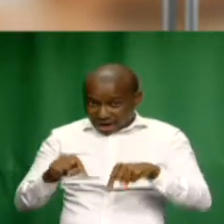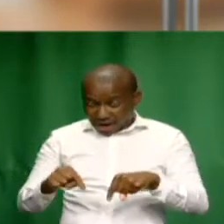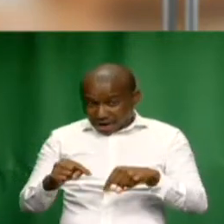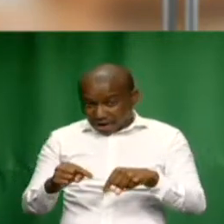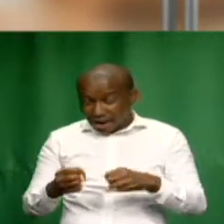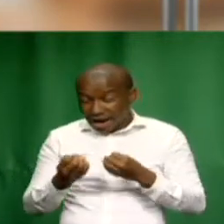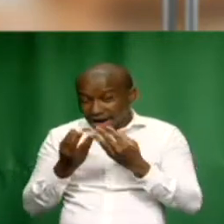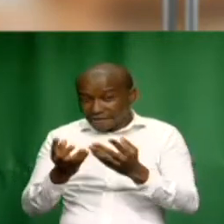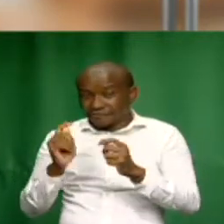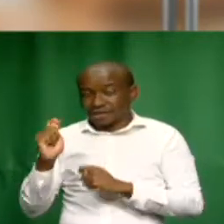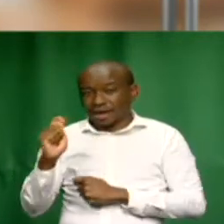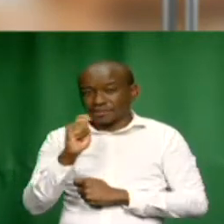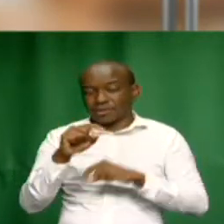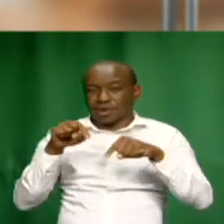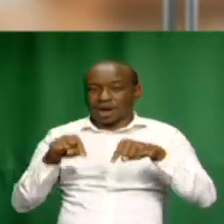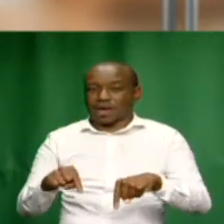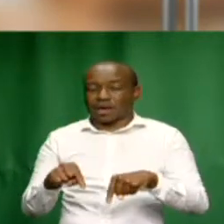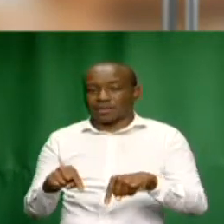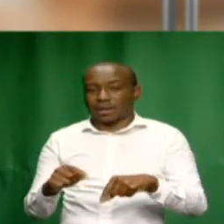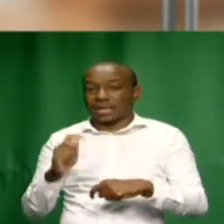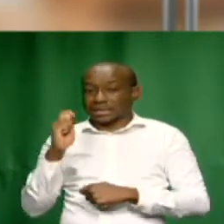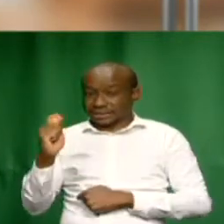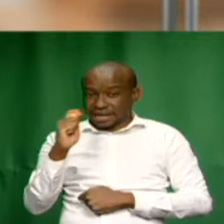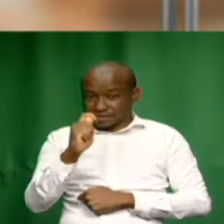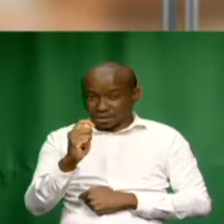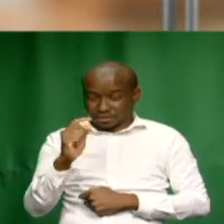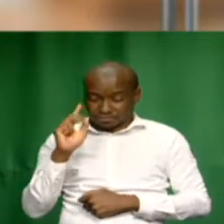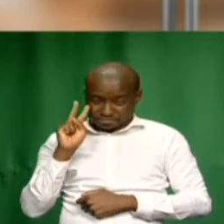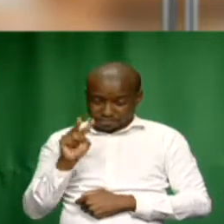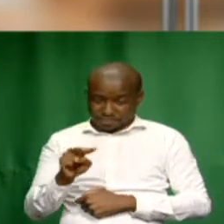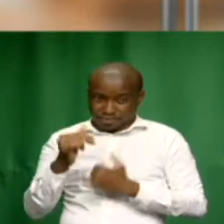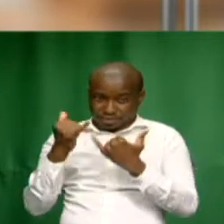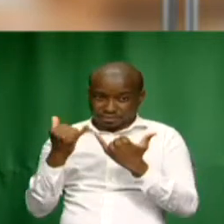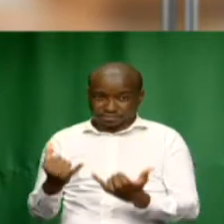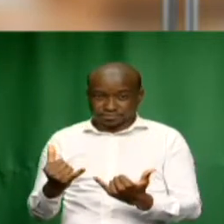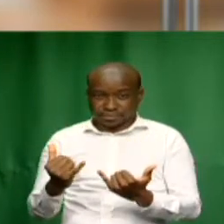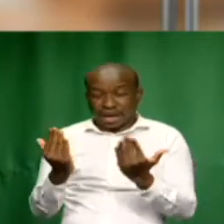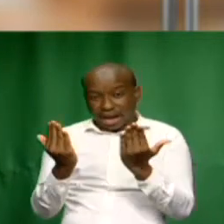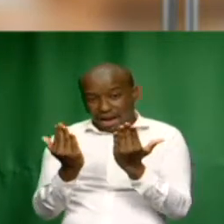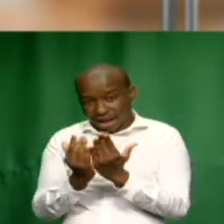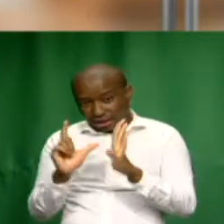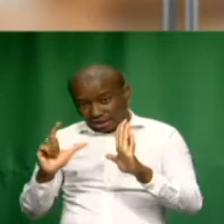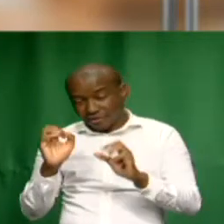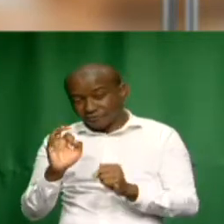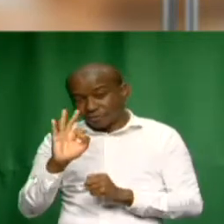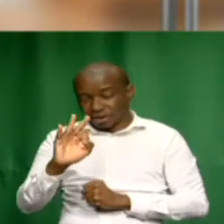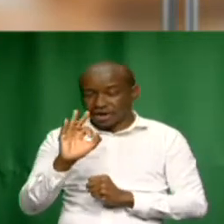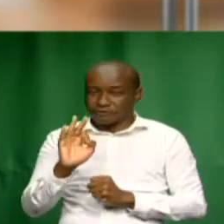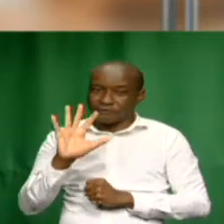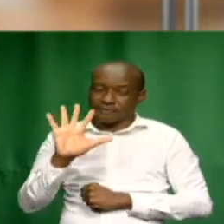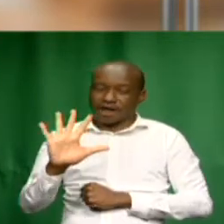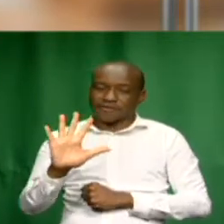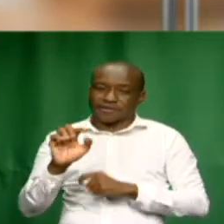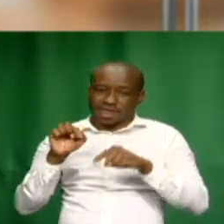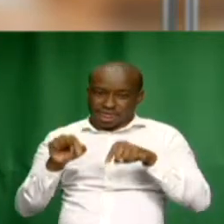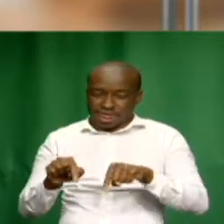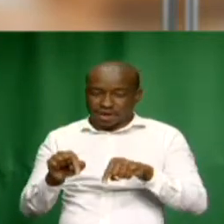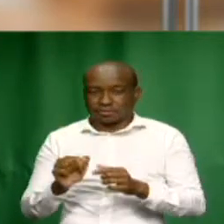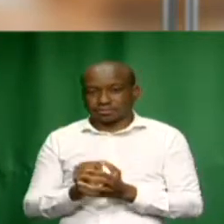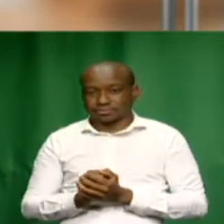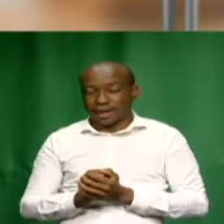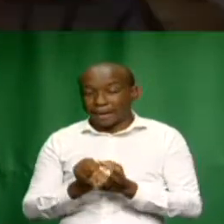you your timetable. Your timetable looks like this: grade 7s, form 3s, and form 5s. We